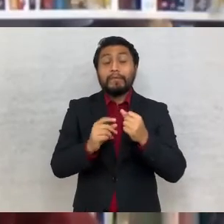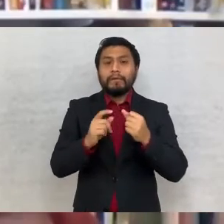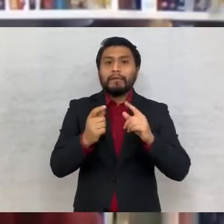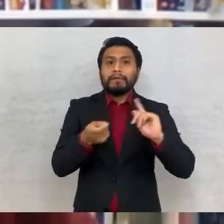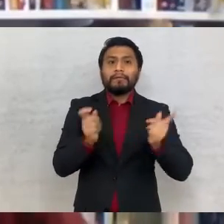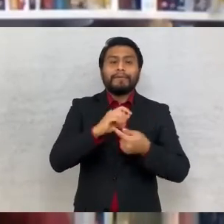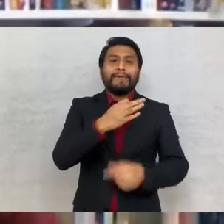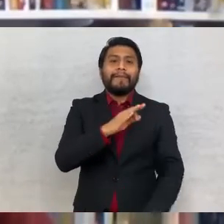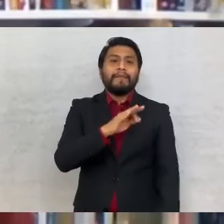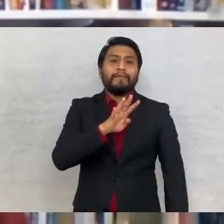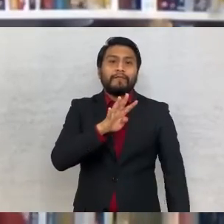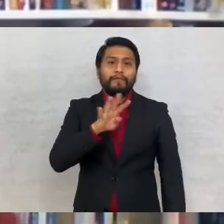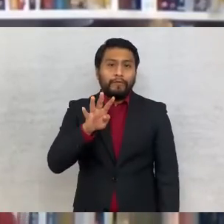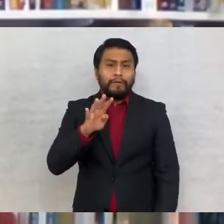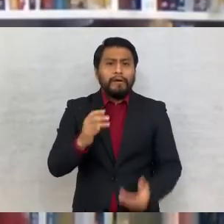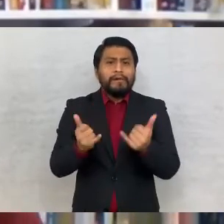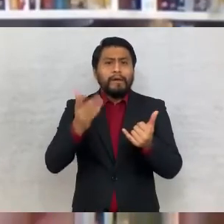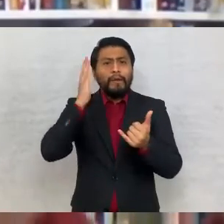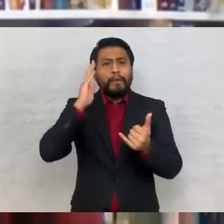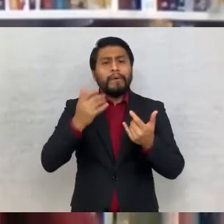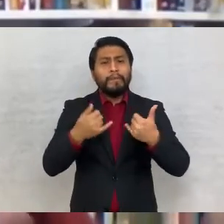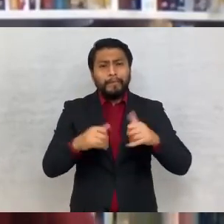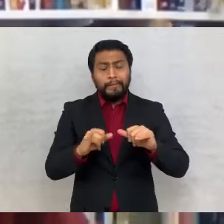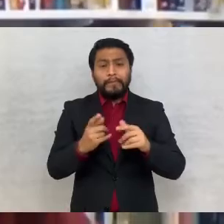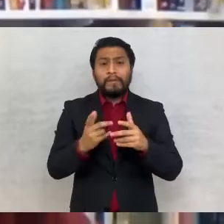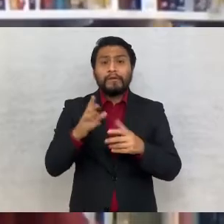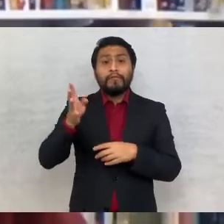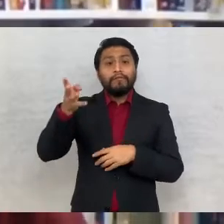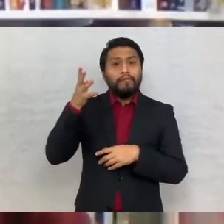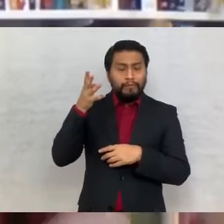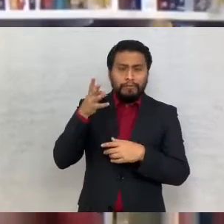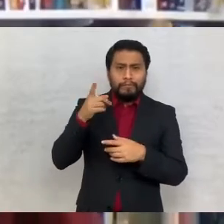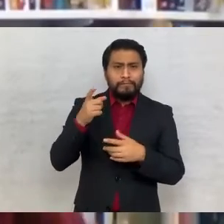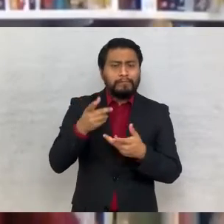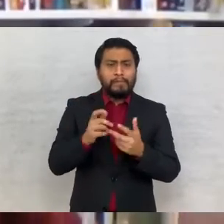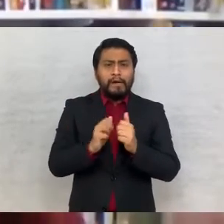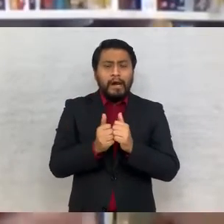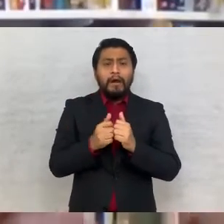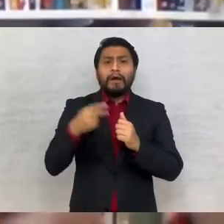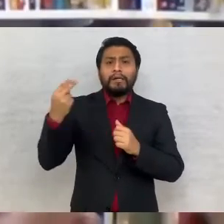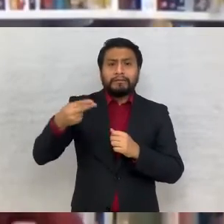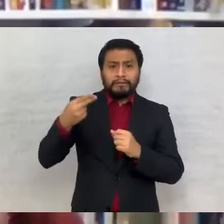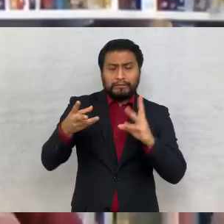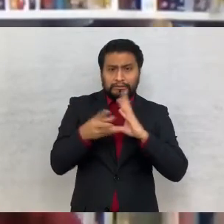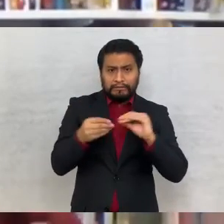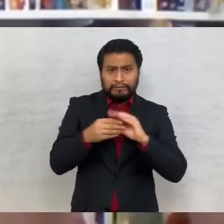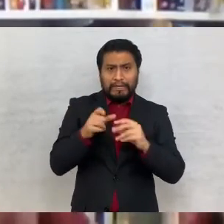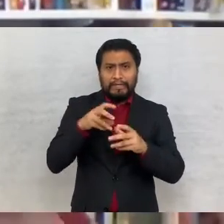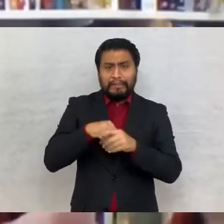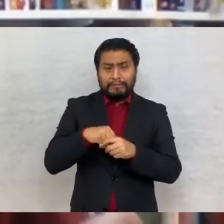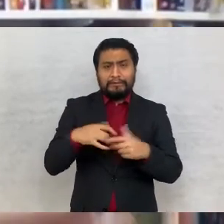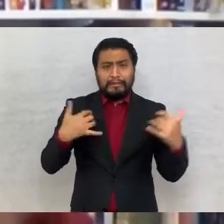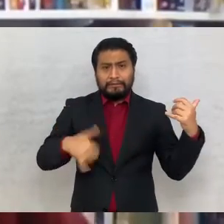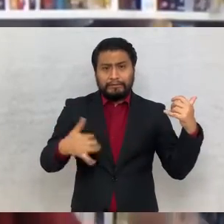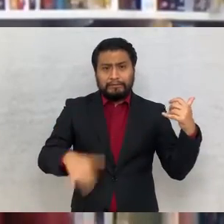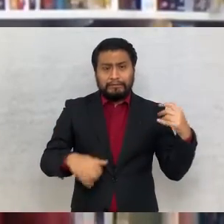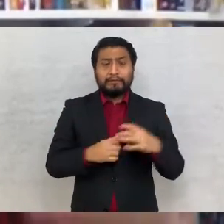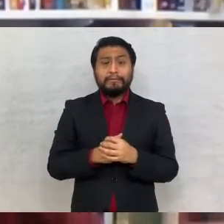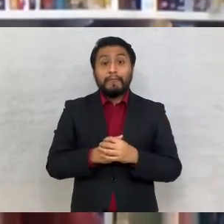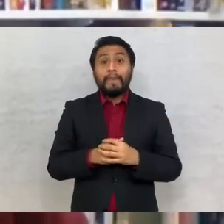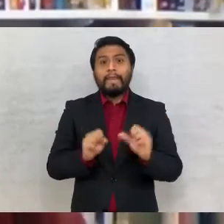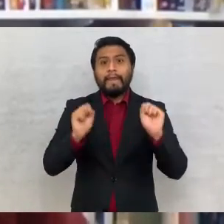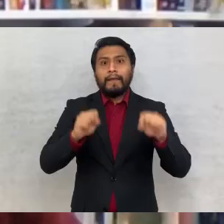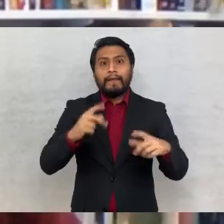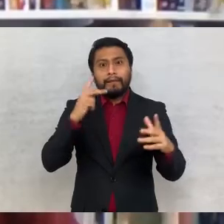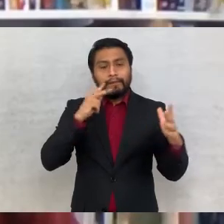in the social order. That monster was communism, and everything that would conflict with established ideas and values then carried